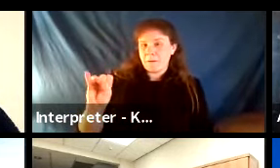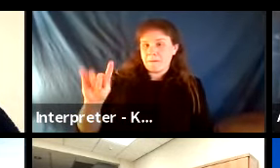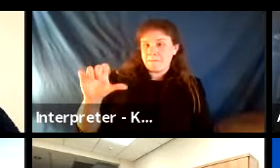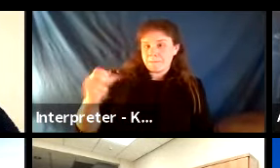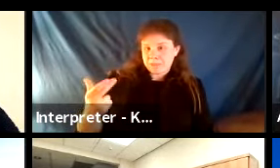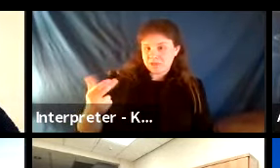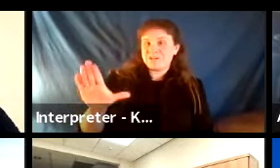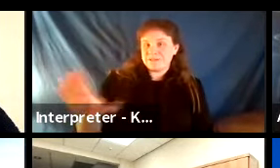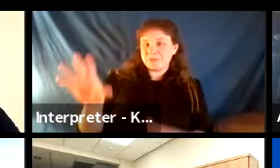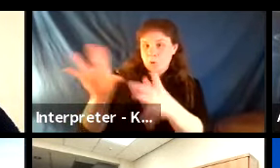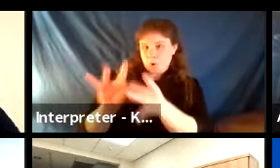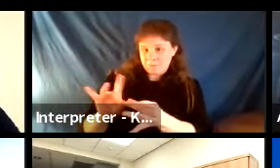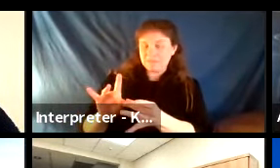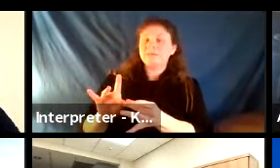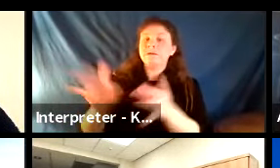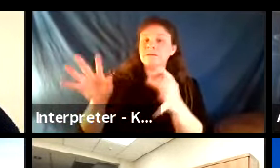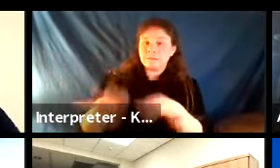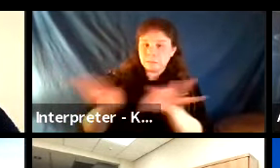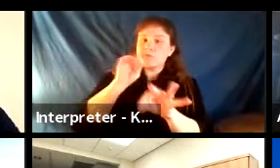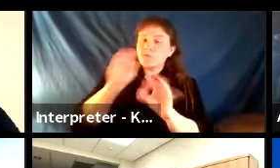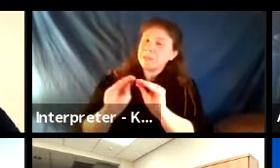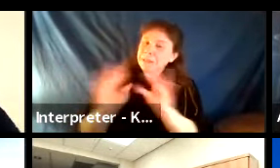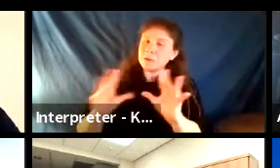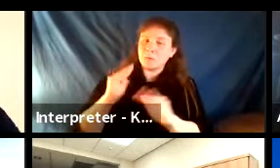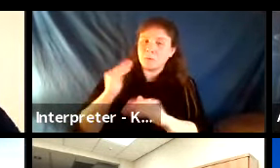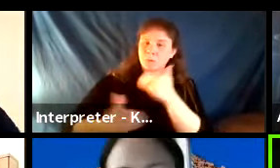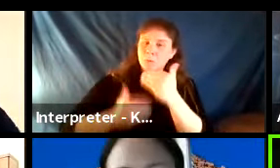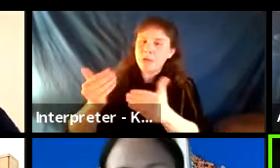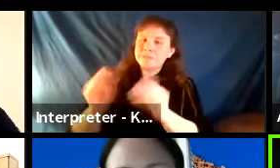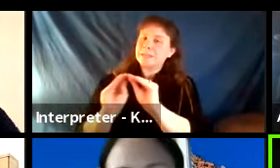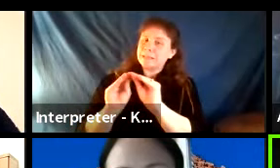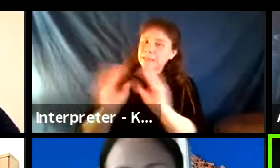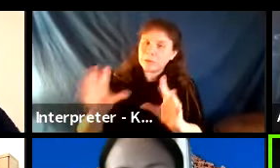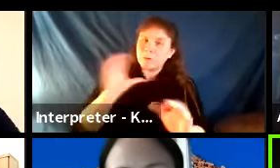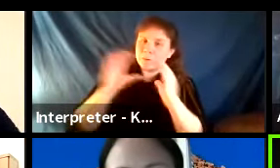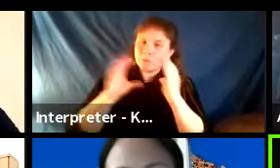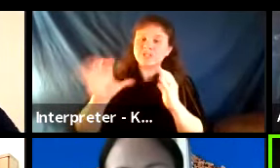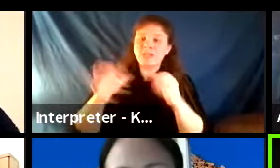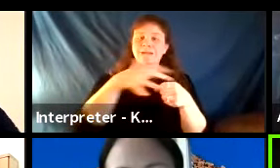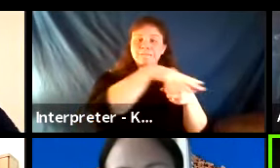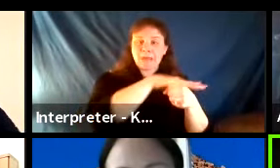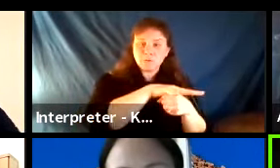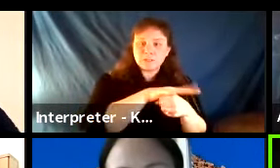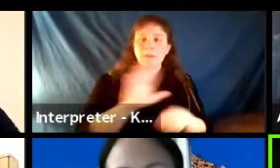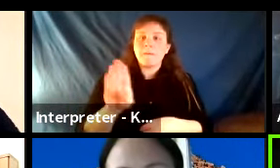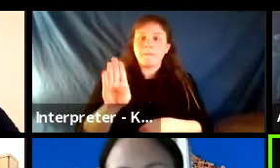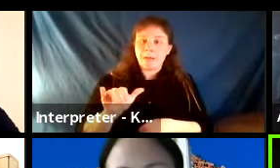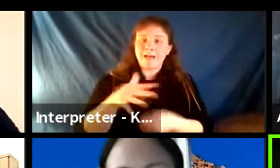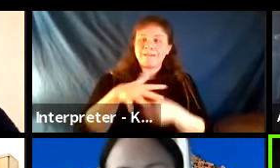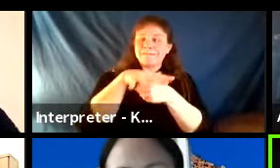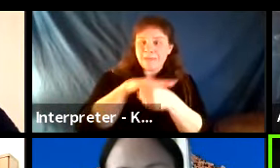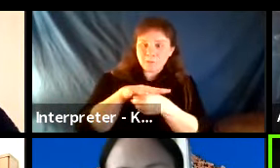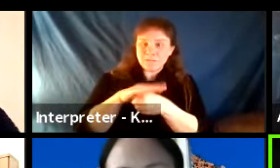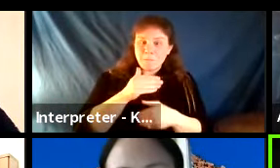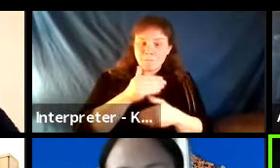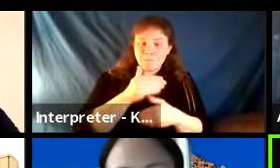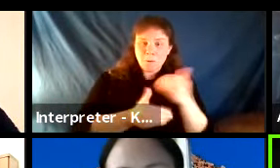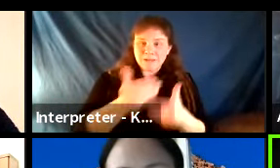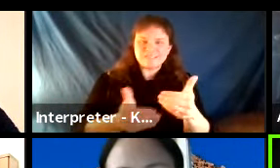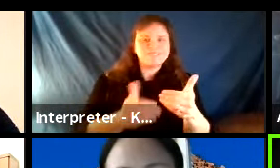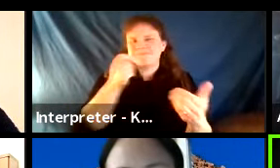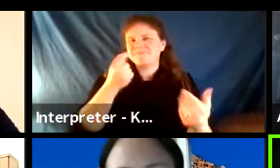clear process and clear communication. The county by county process is not effective, and it's not